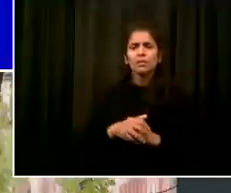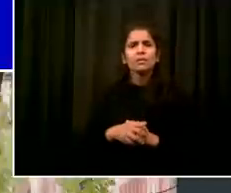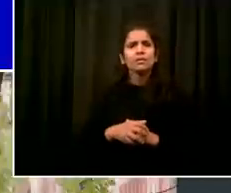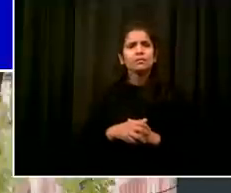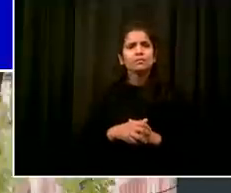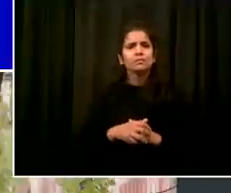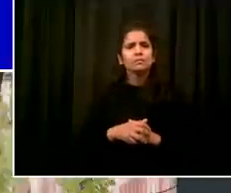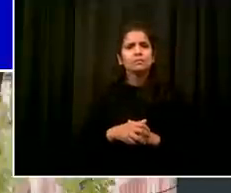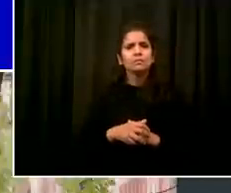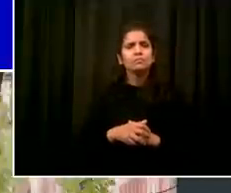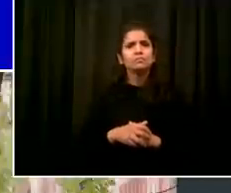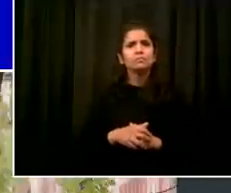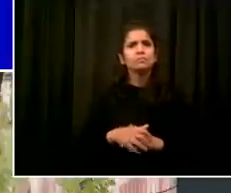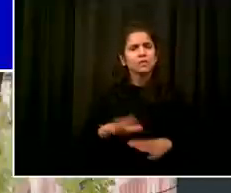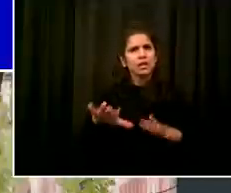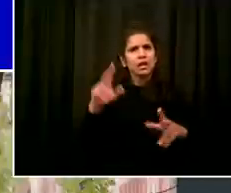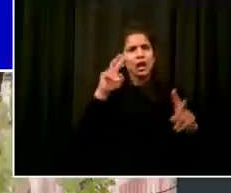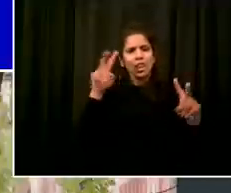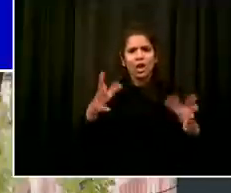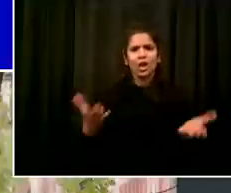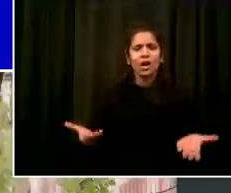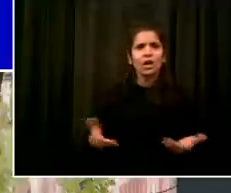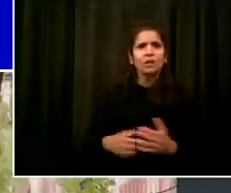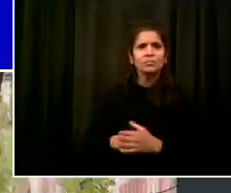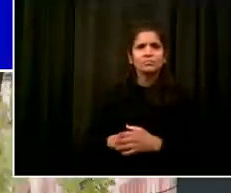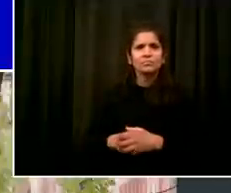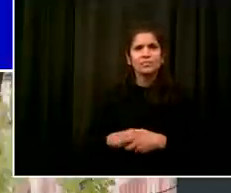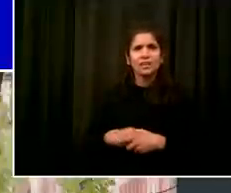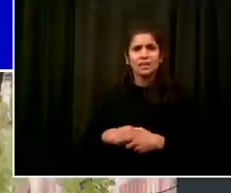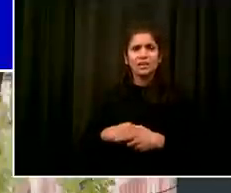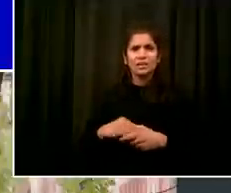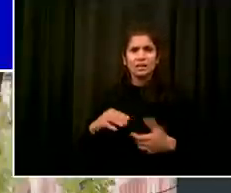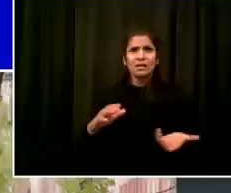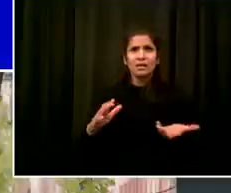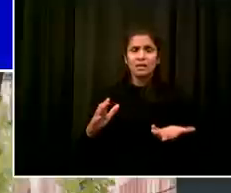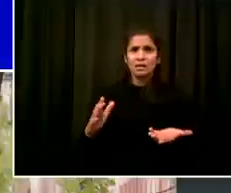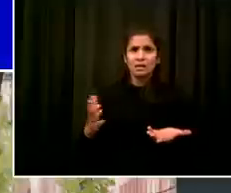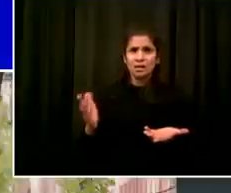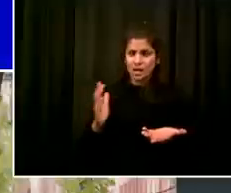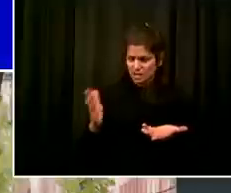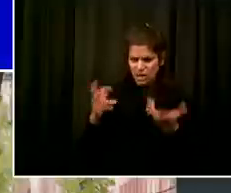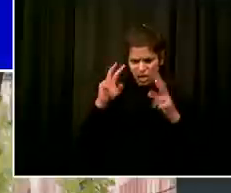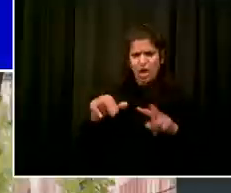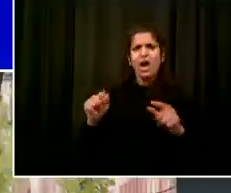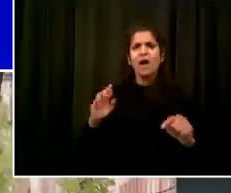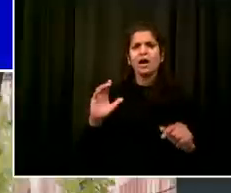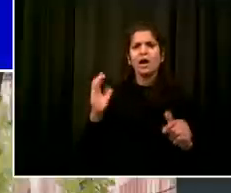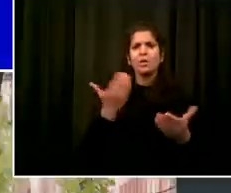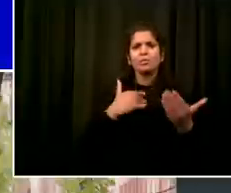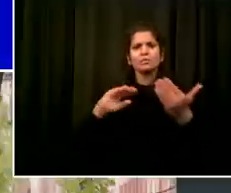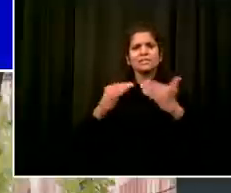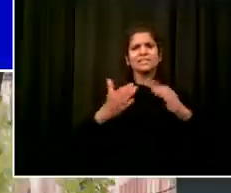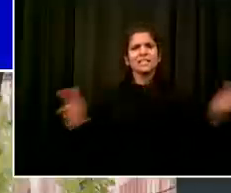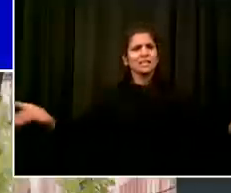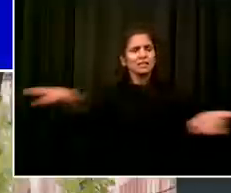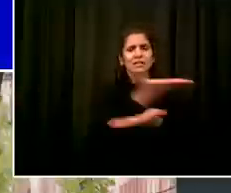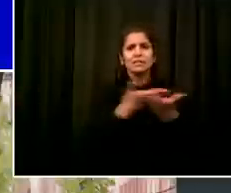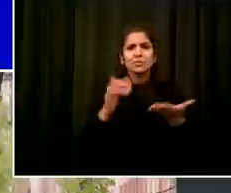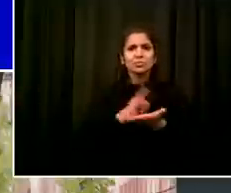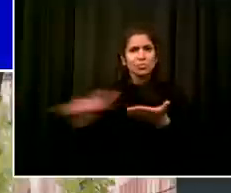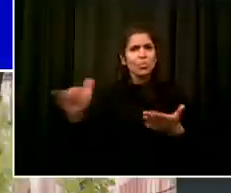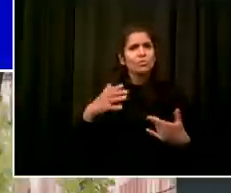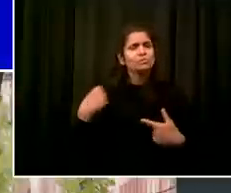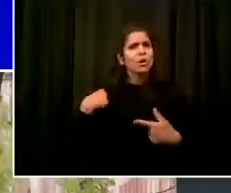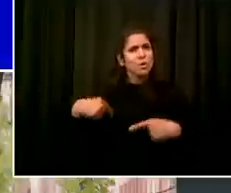our neighborhoods. We will take back our city from anyone who aims to do us harm. Look at those